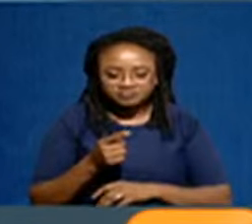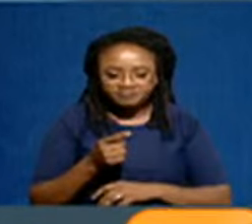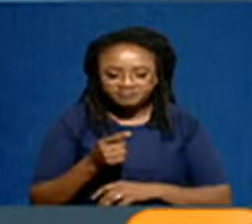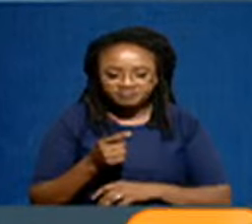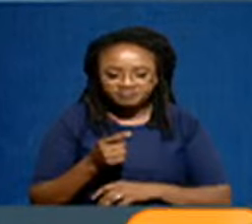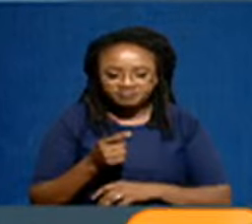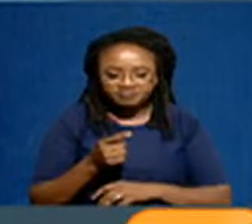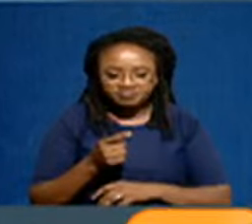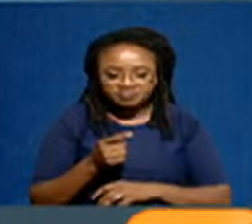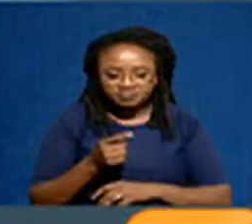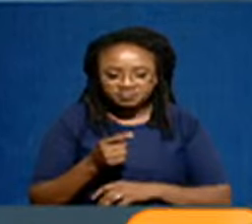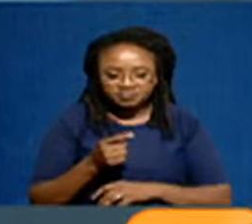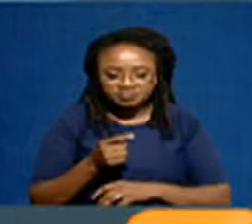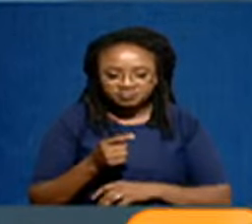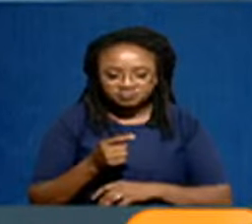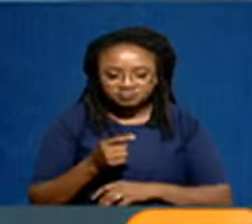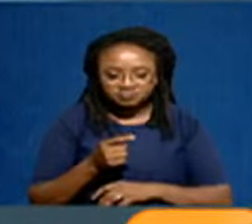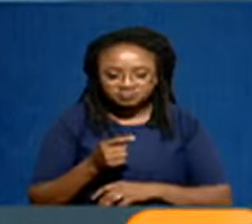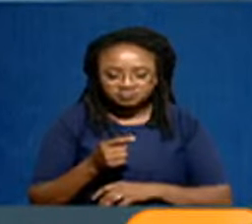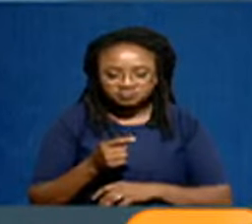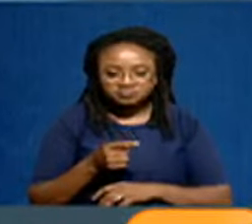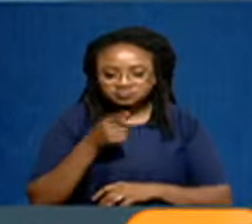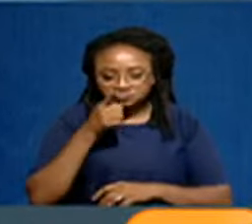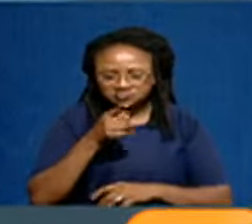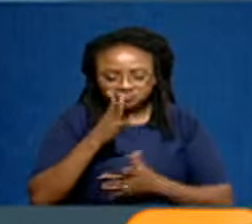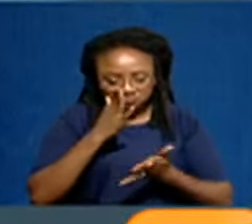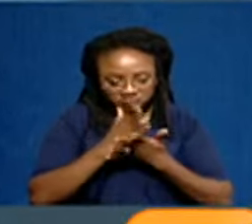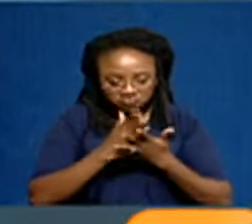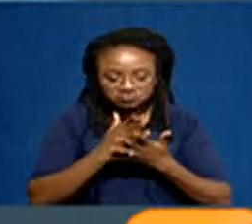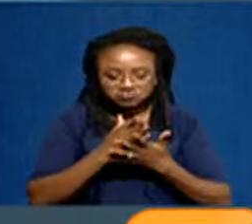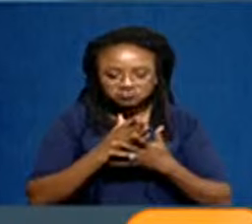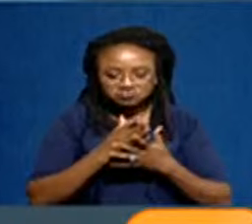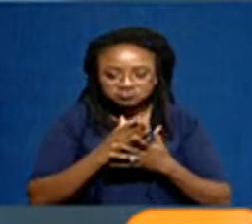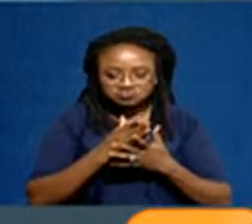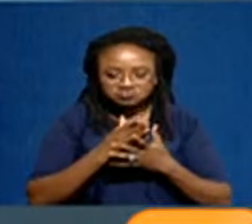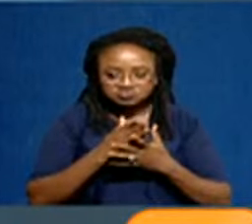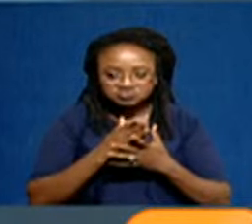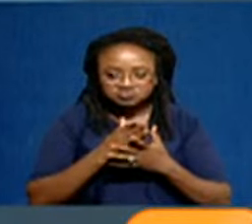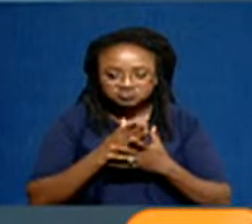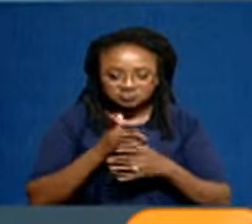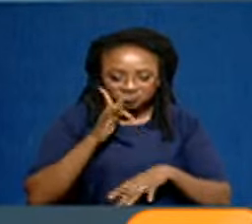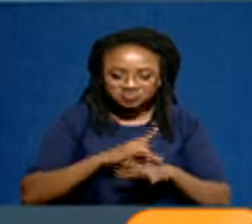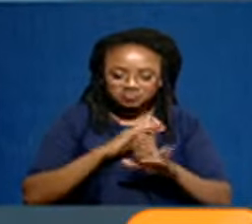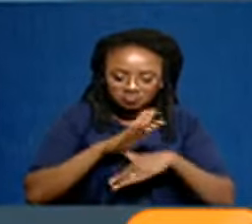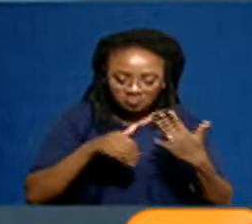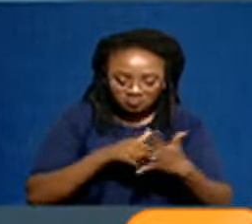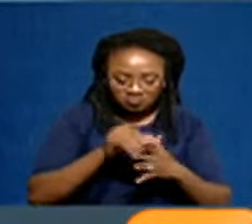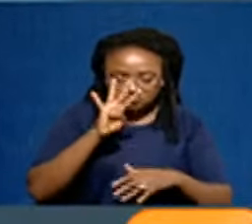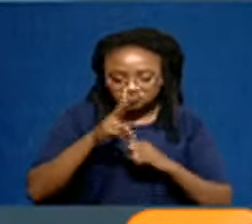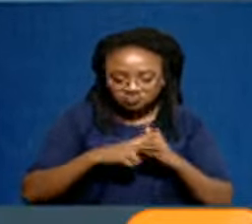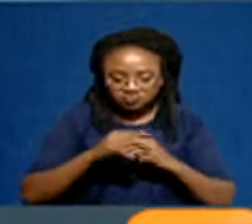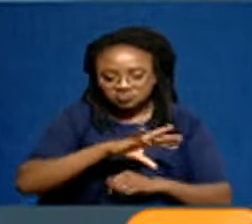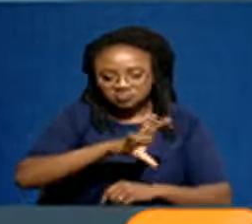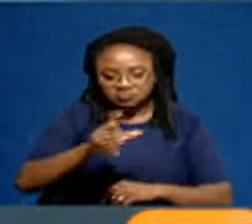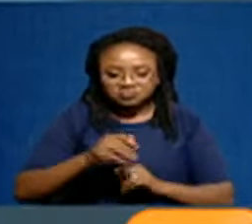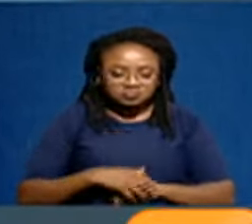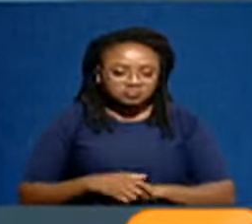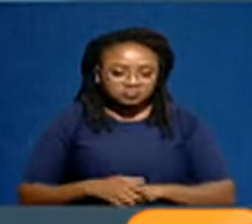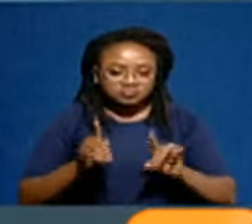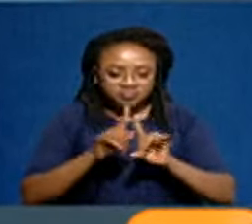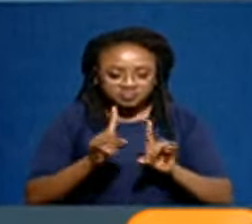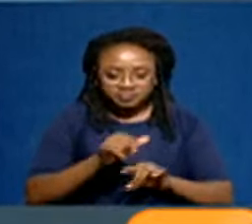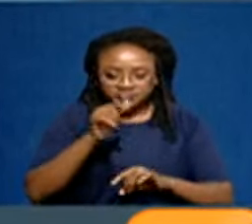unifying, not really unifying, but they cut across. Cross-cutting, yeah. All the 47 counties. The other issues are